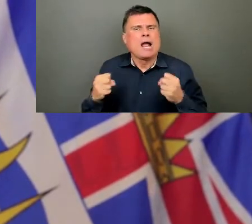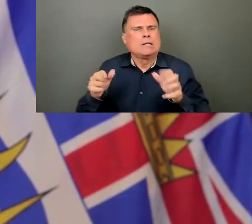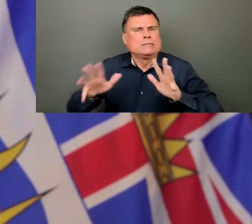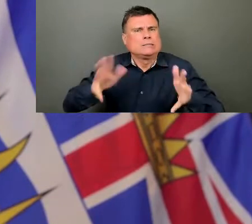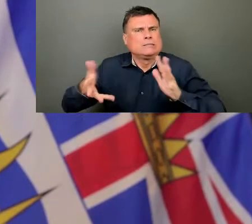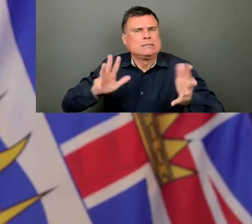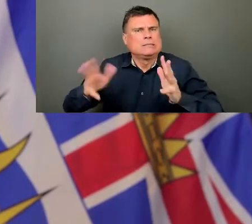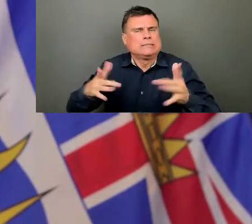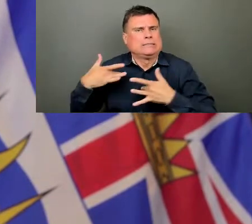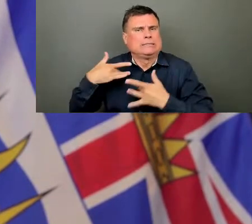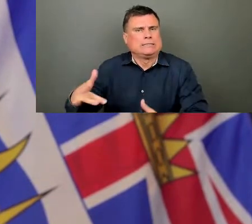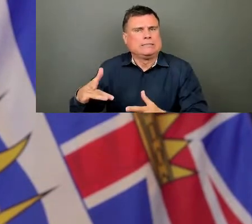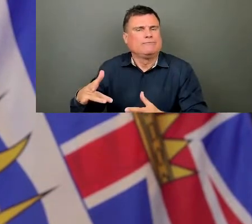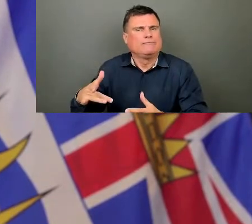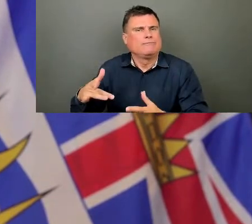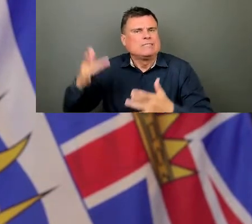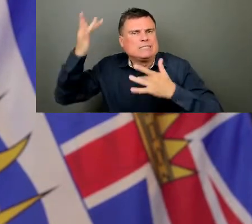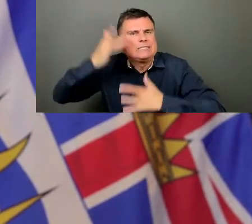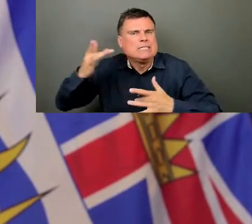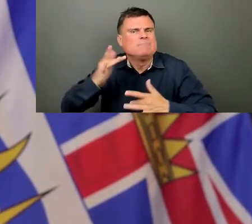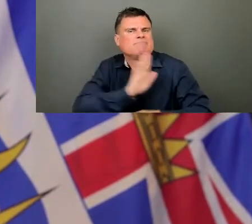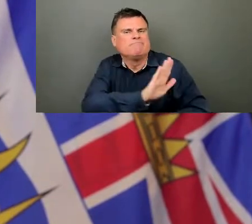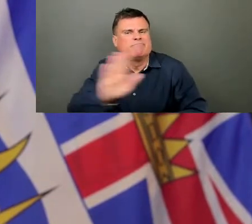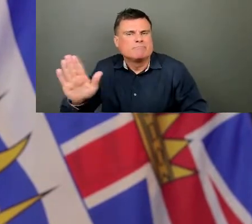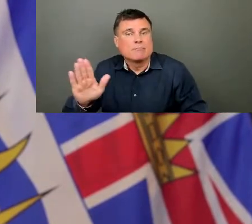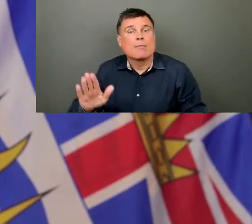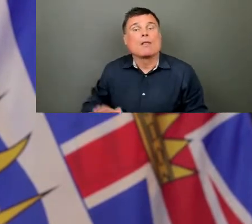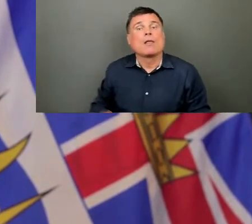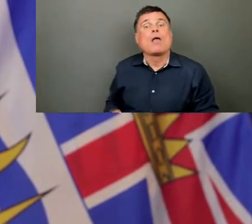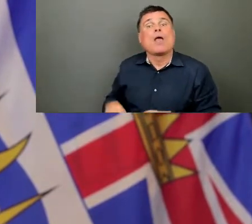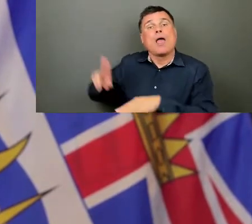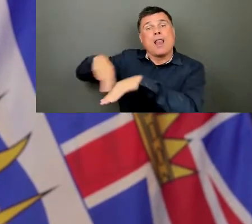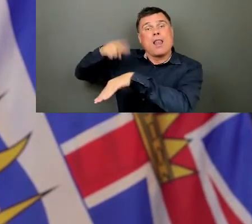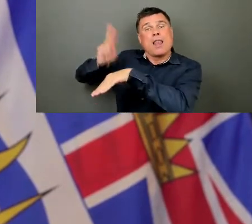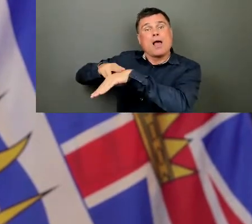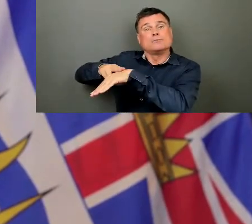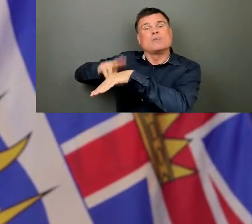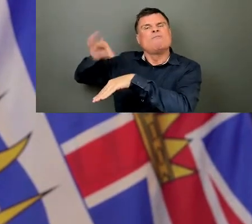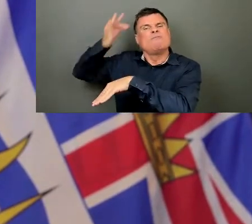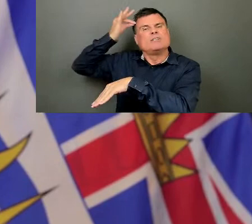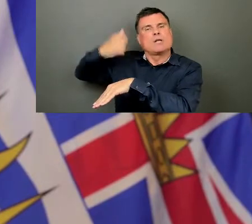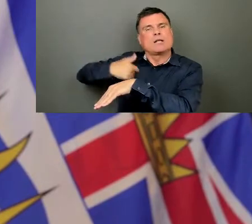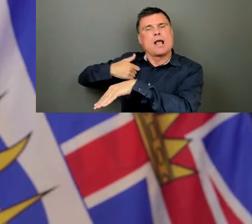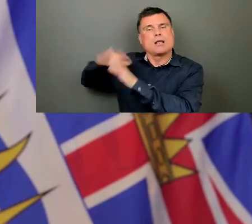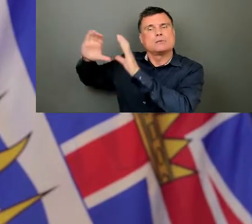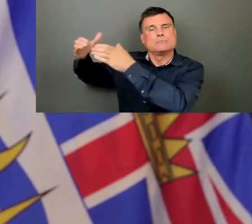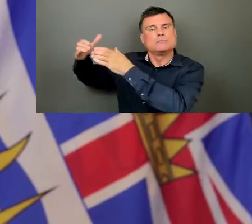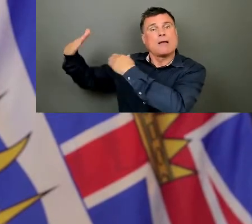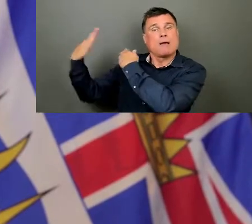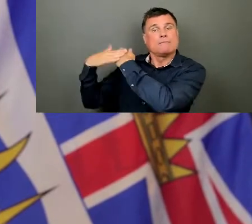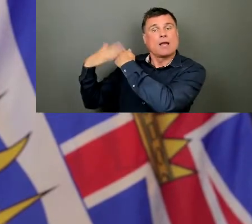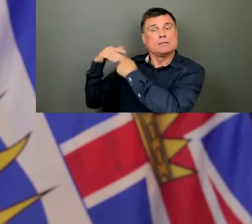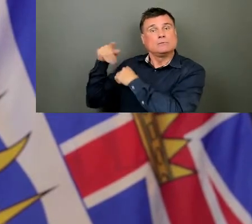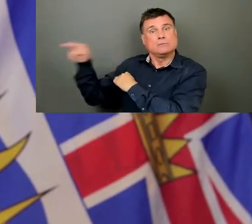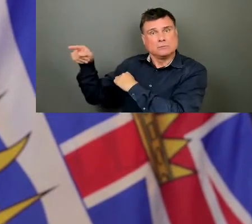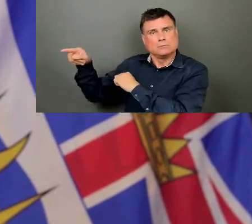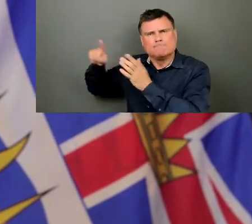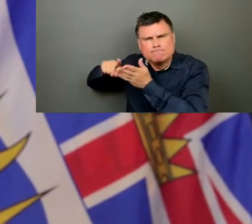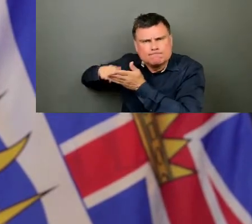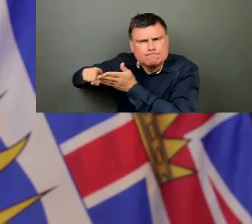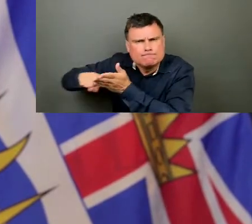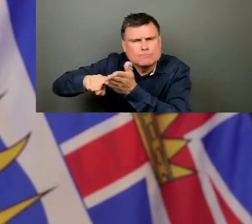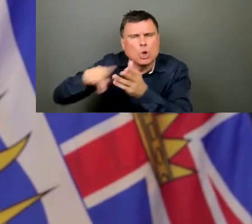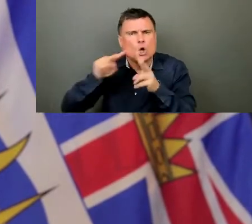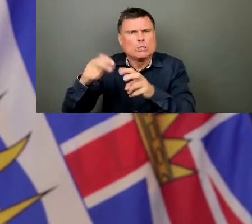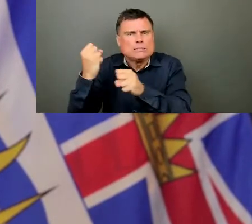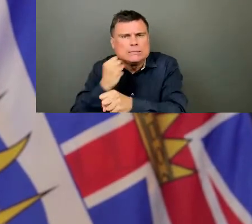as is our BC Immunization Committee. And operationally, we're putting together the plans to be able to provide that third dose to